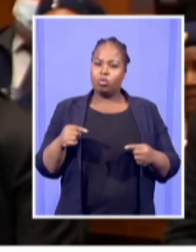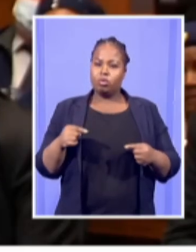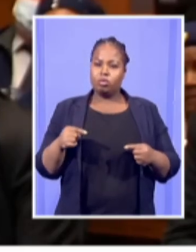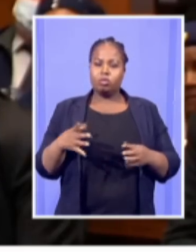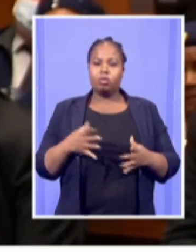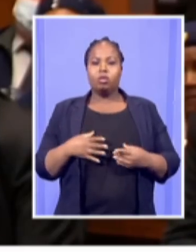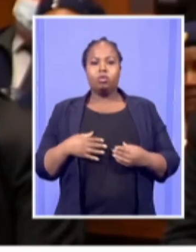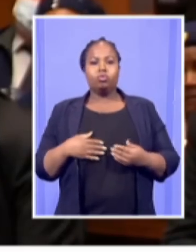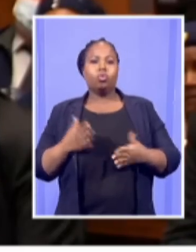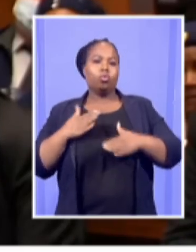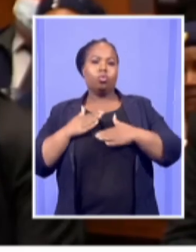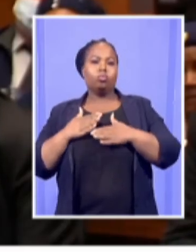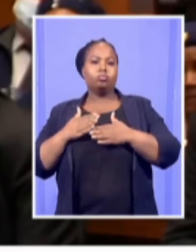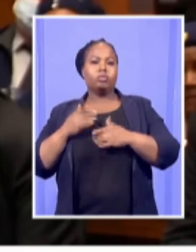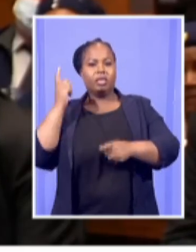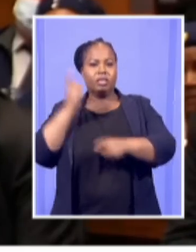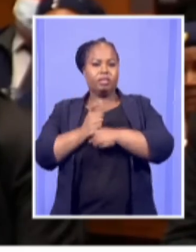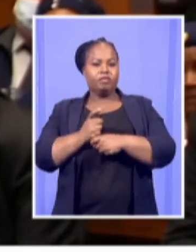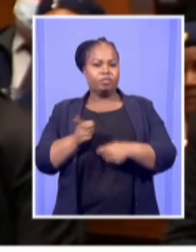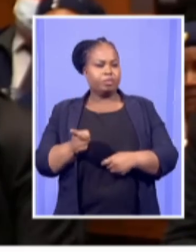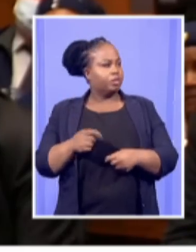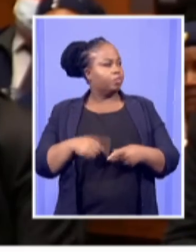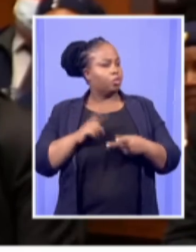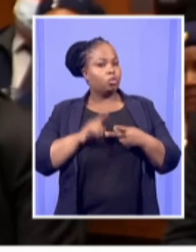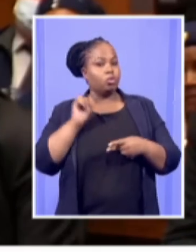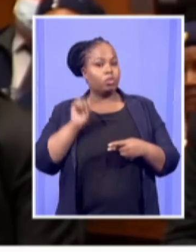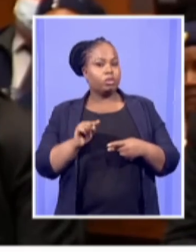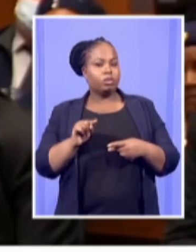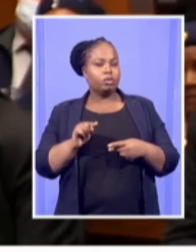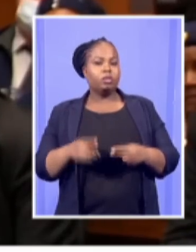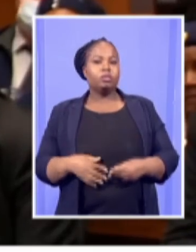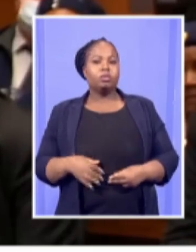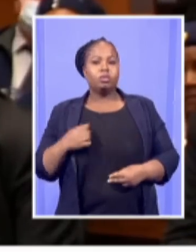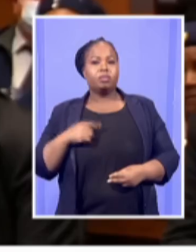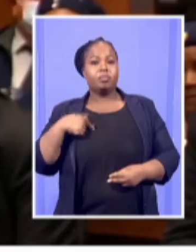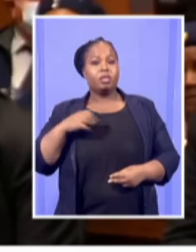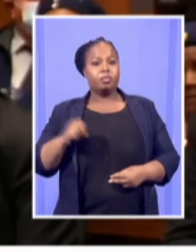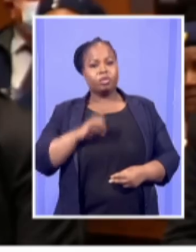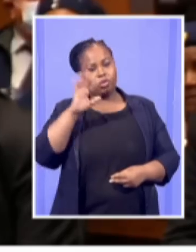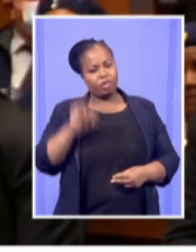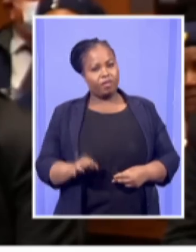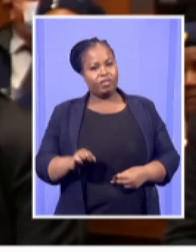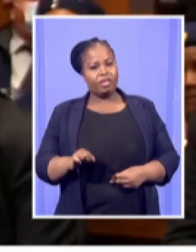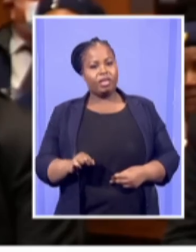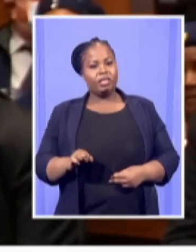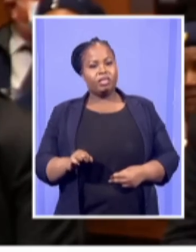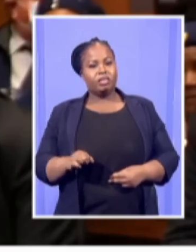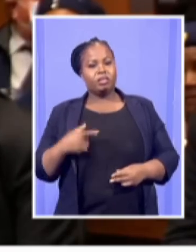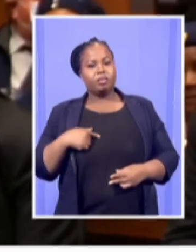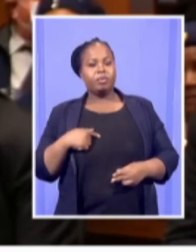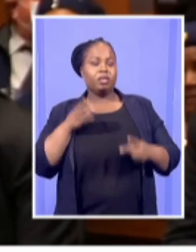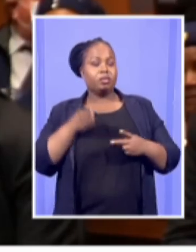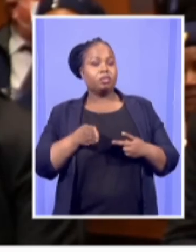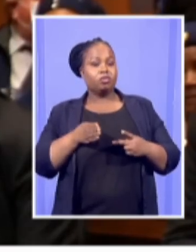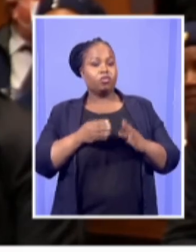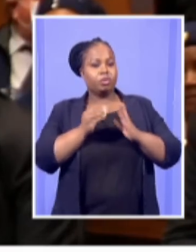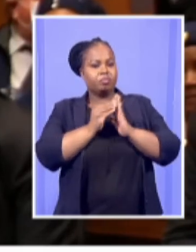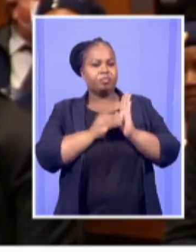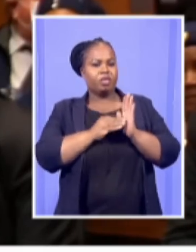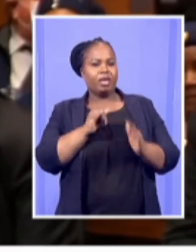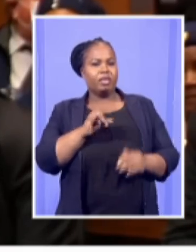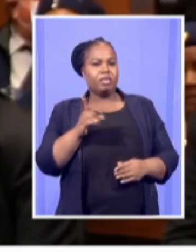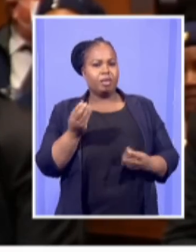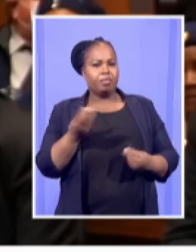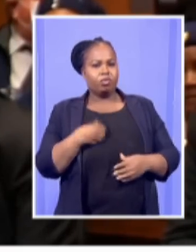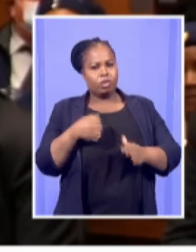my liberty. Personal circumstances. I am a South African citizen with identity number as reflected above. I was born